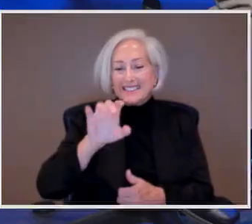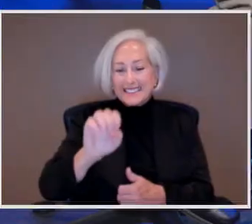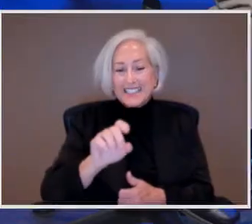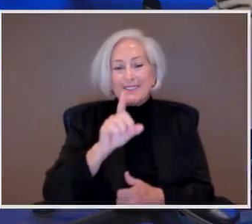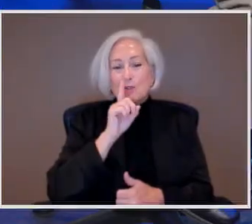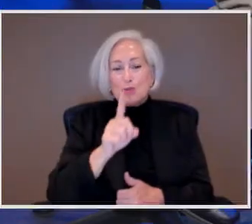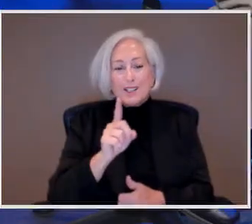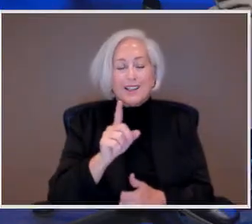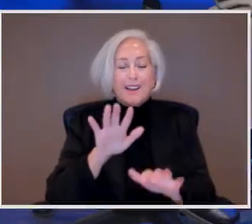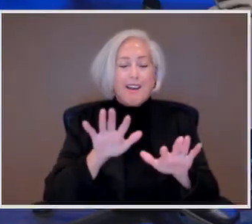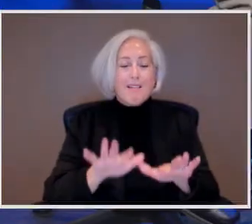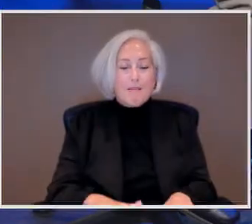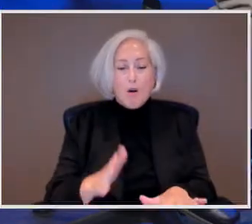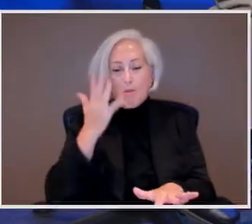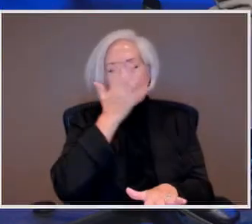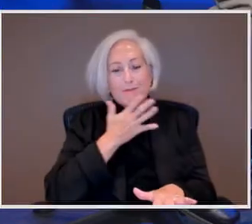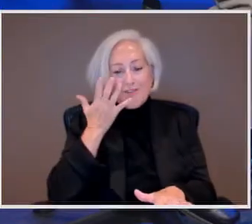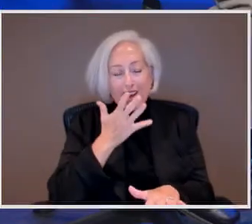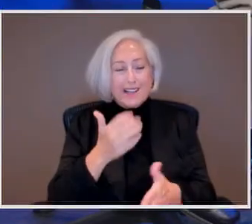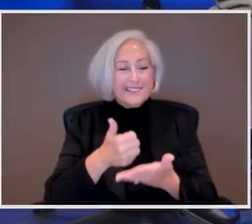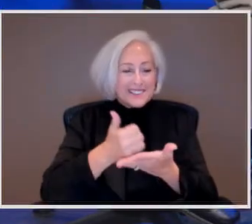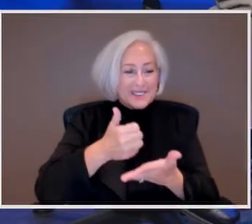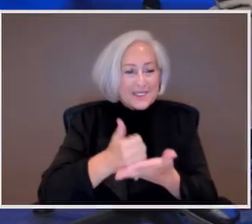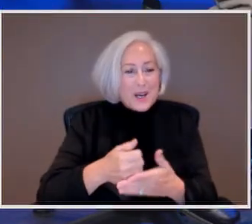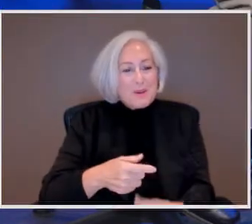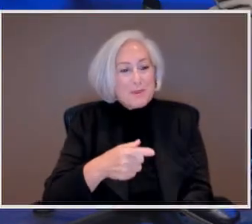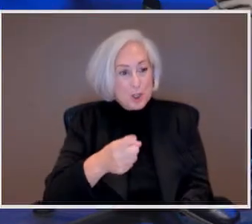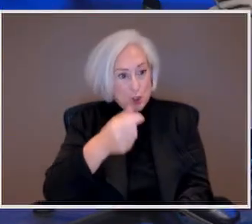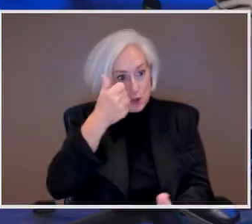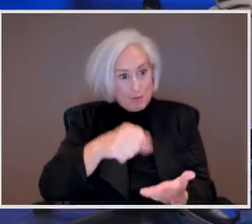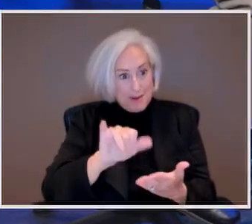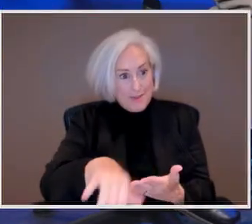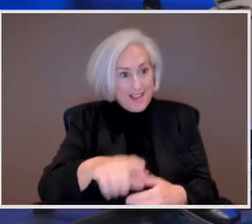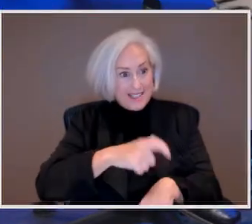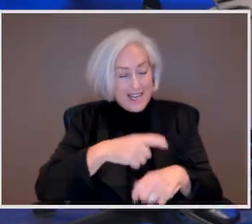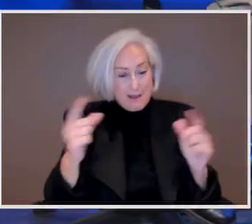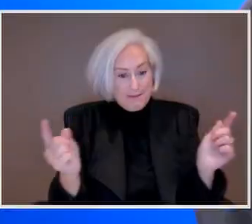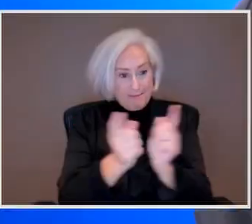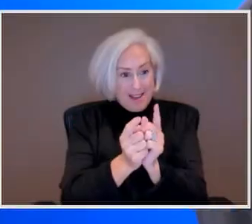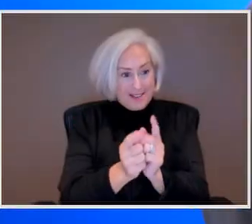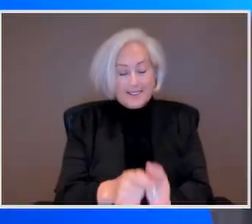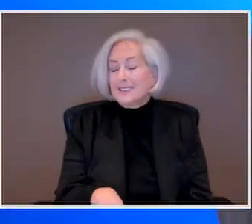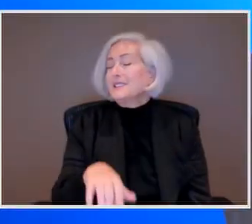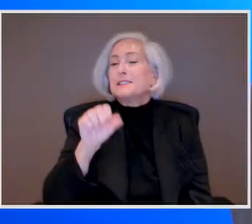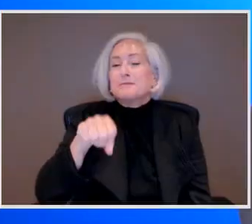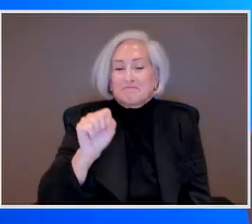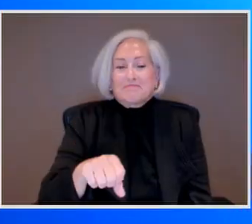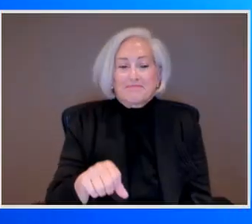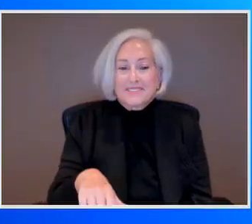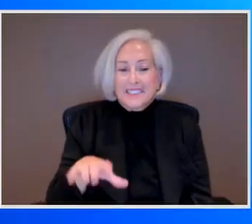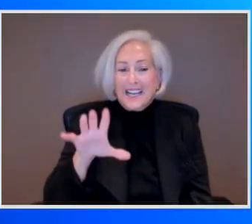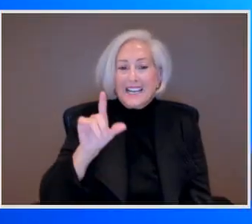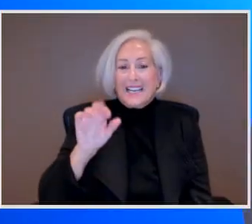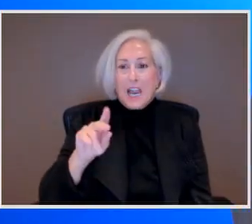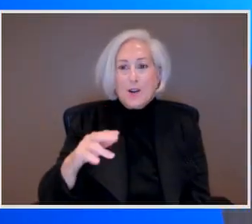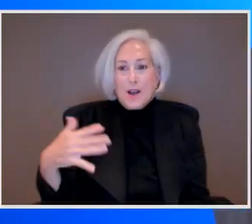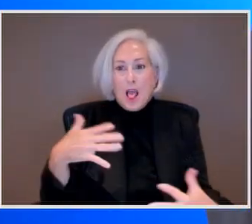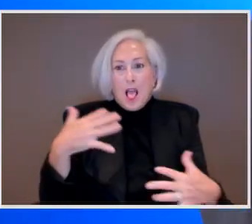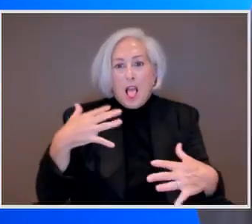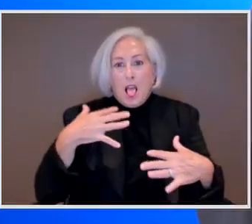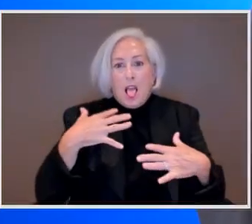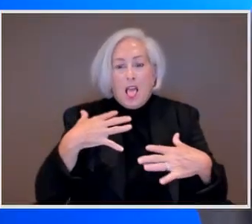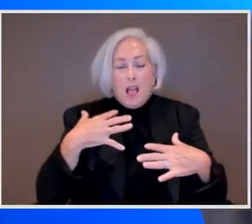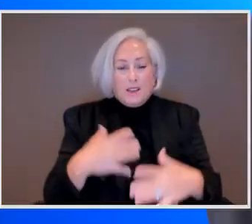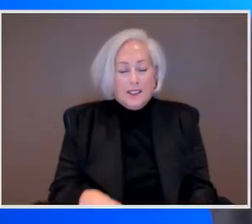this crowd of chaos, I would imagine. So do you remember that moment when you saw Carrie? Yeah, I do, and she was pretty frantic. And I said, if